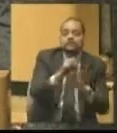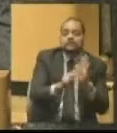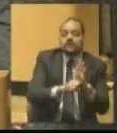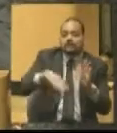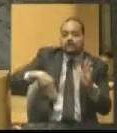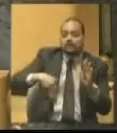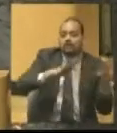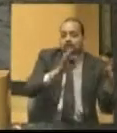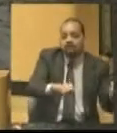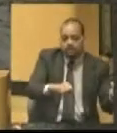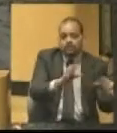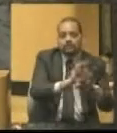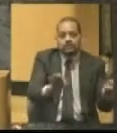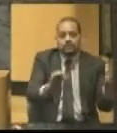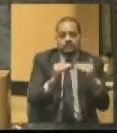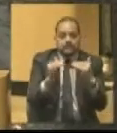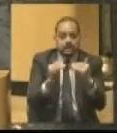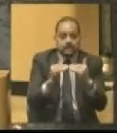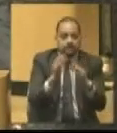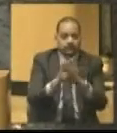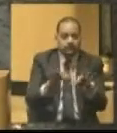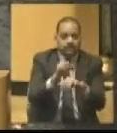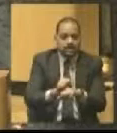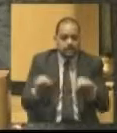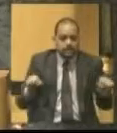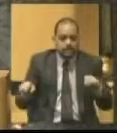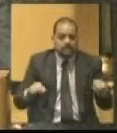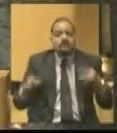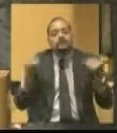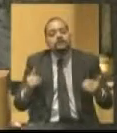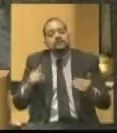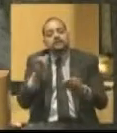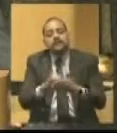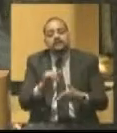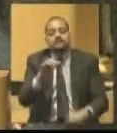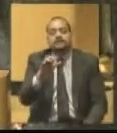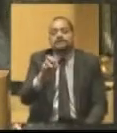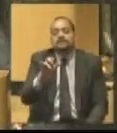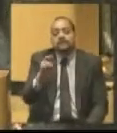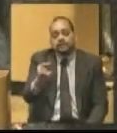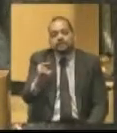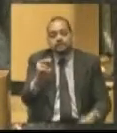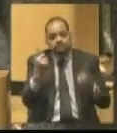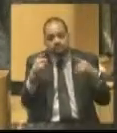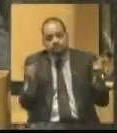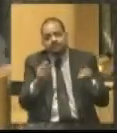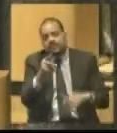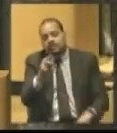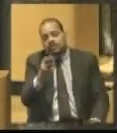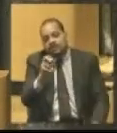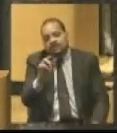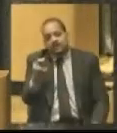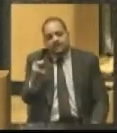presidential proclamation to be implemented. And that's what the Emancipation Proclamation technically did. But how? How